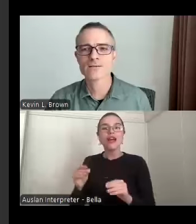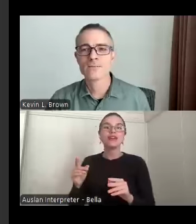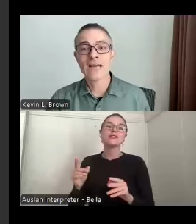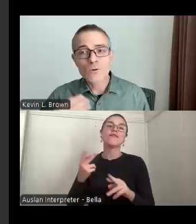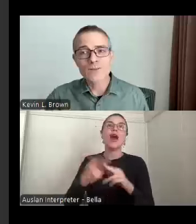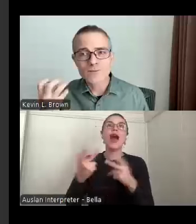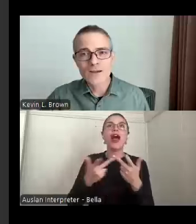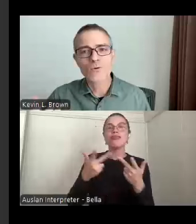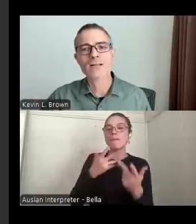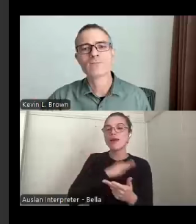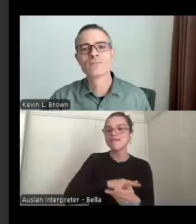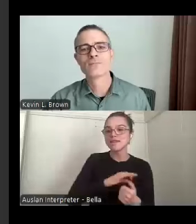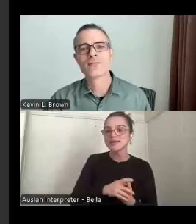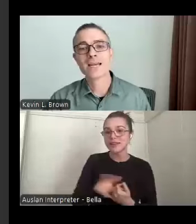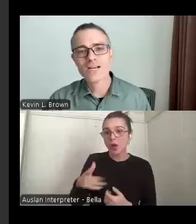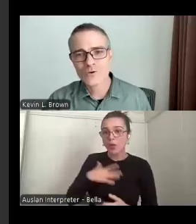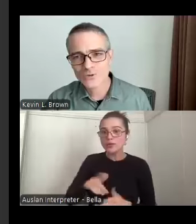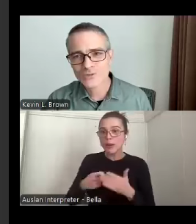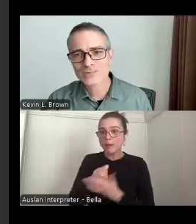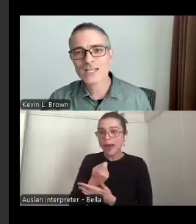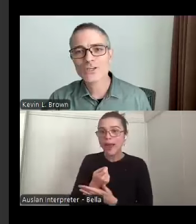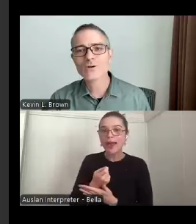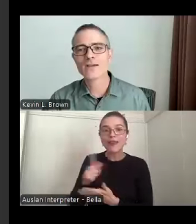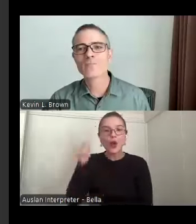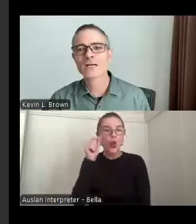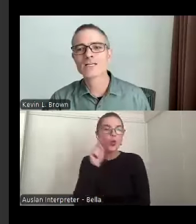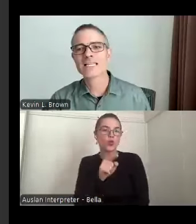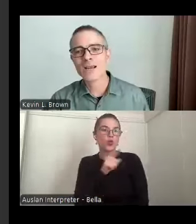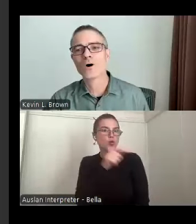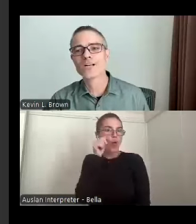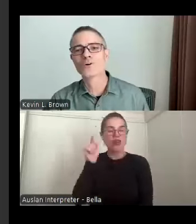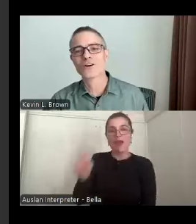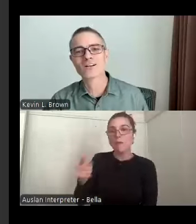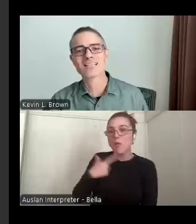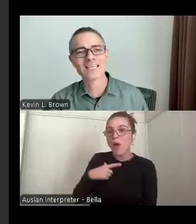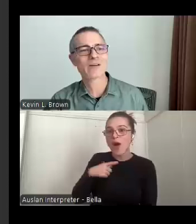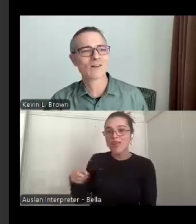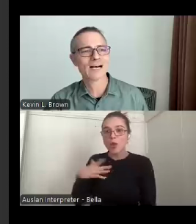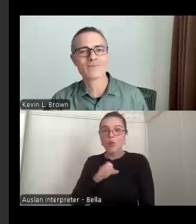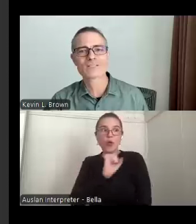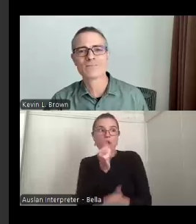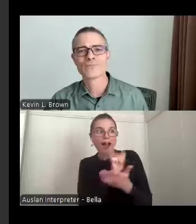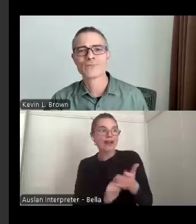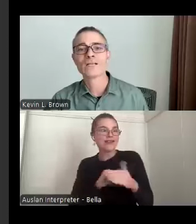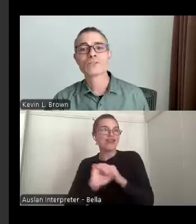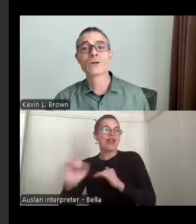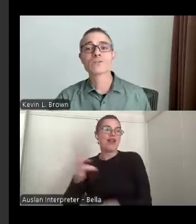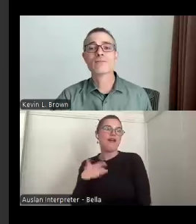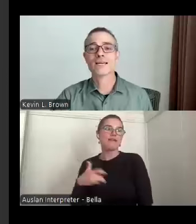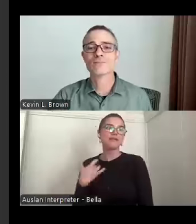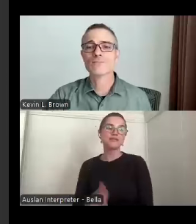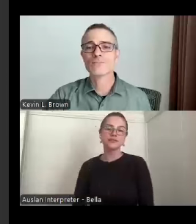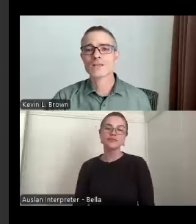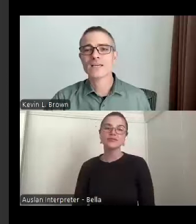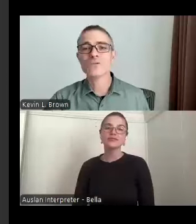does. And they're willing to pay for it. They know you and you know them because they want your art in their lives. So here's the